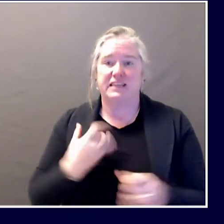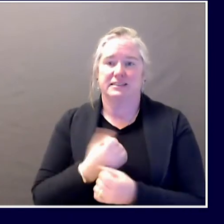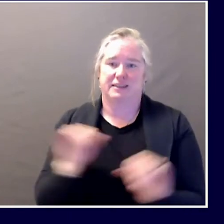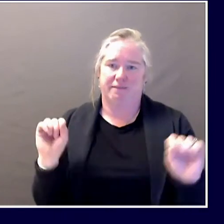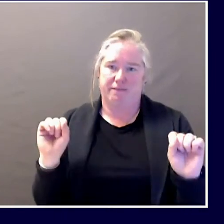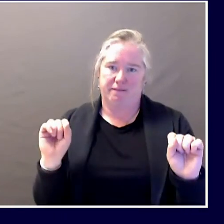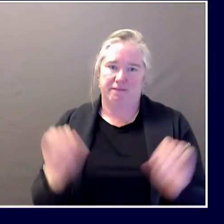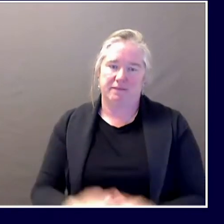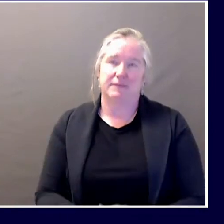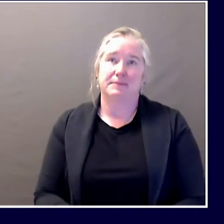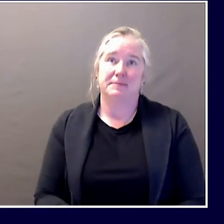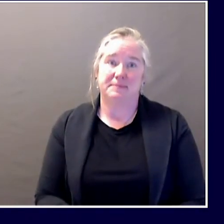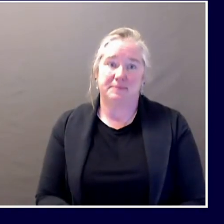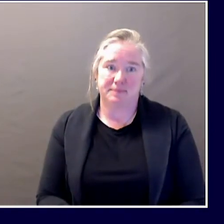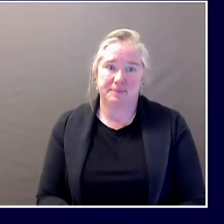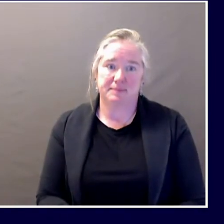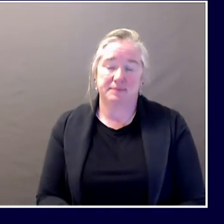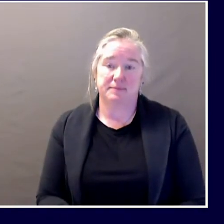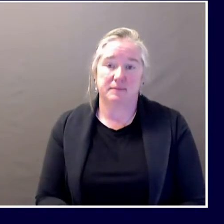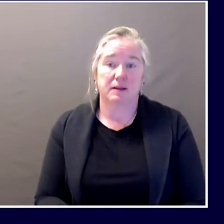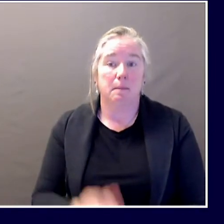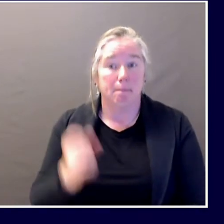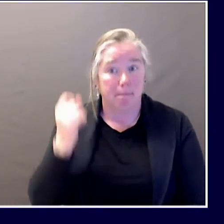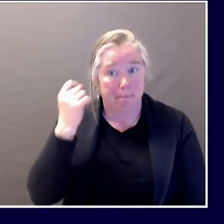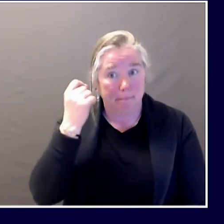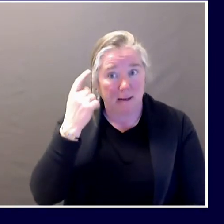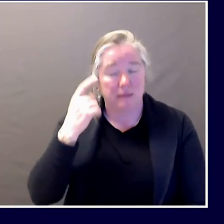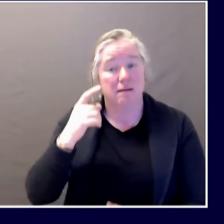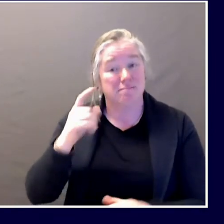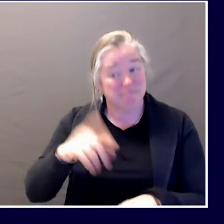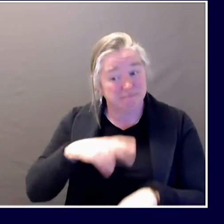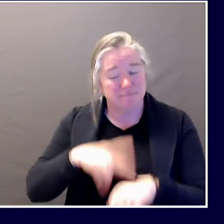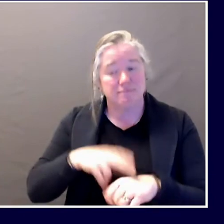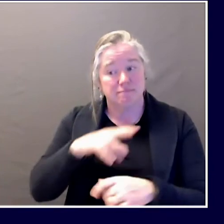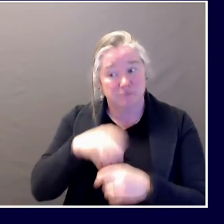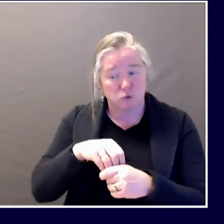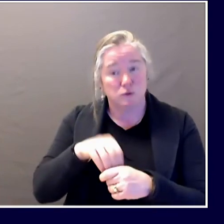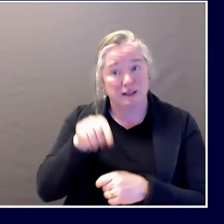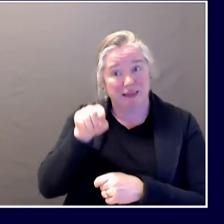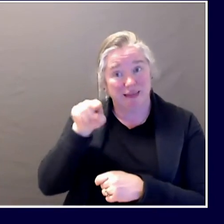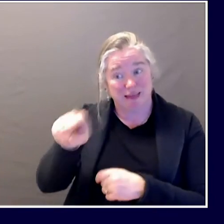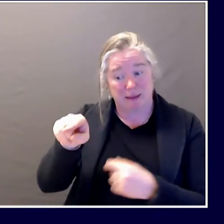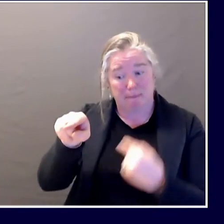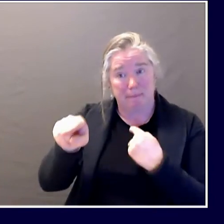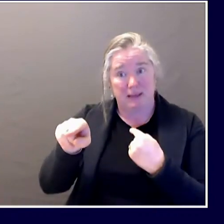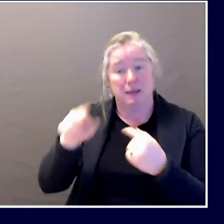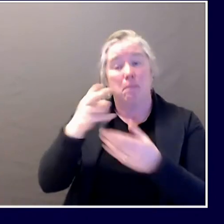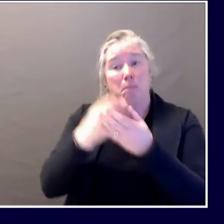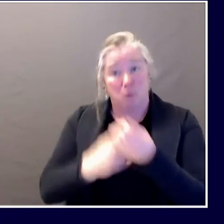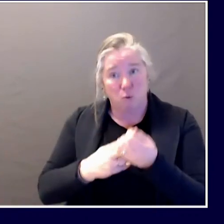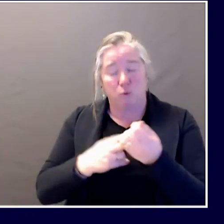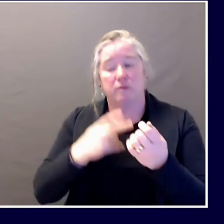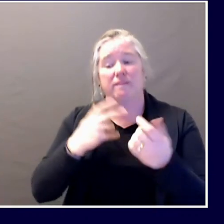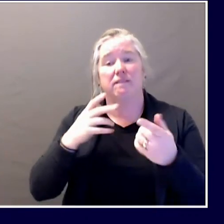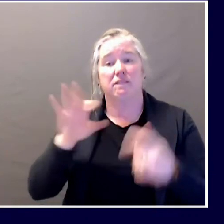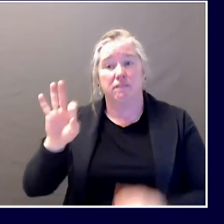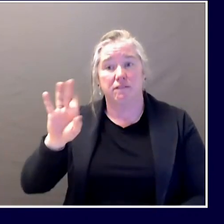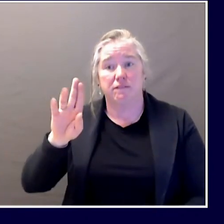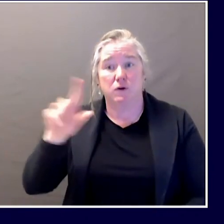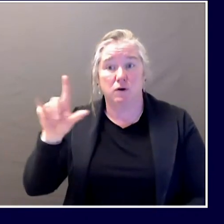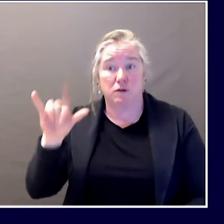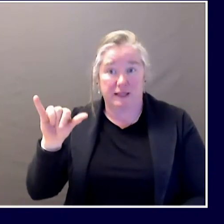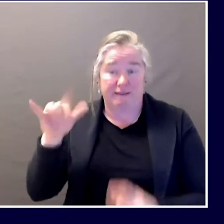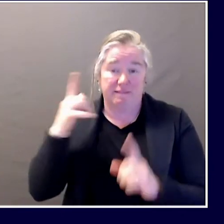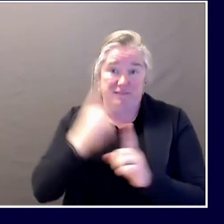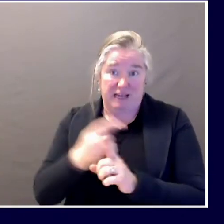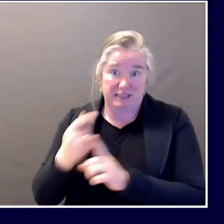so after everyone has been fully vaccinated without wearing a mask or without needing to distance is thought to be